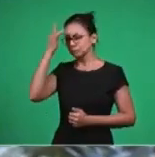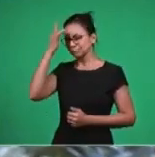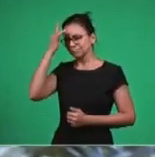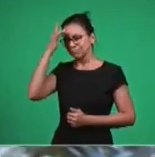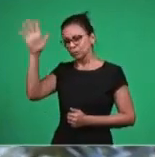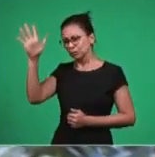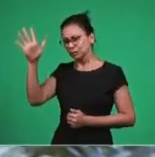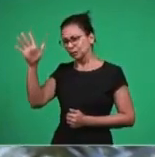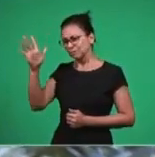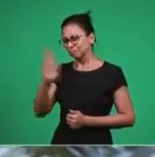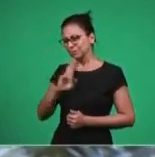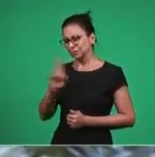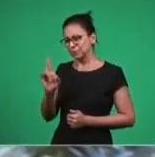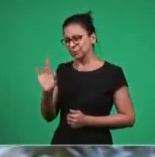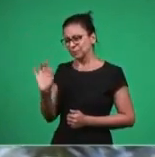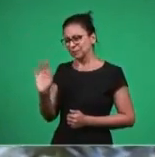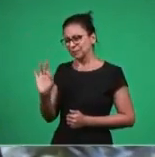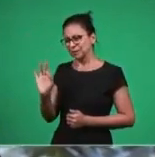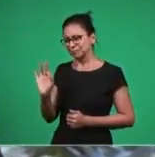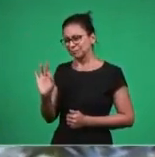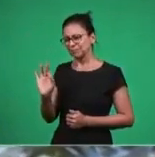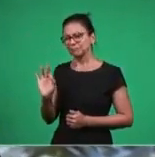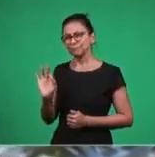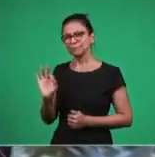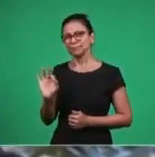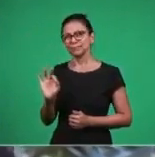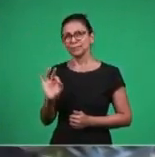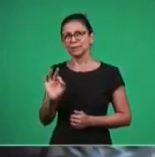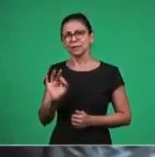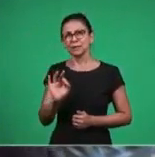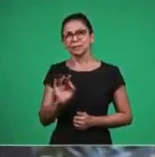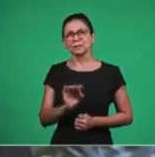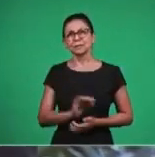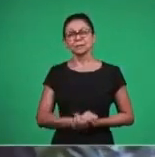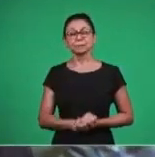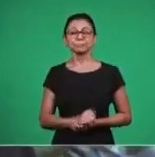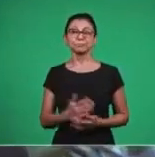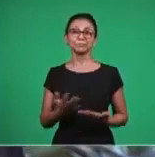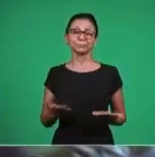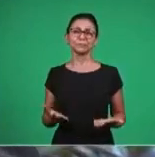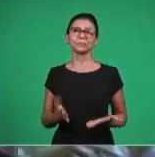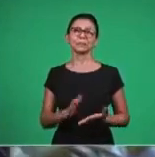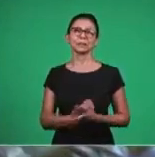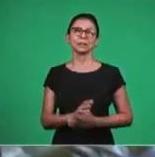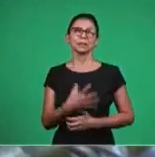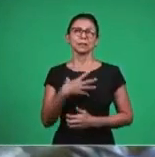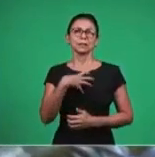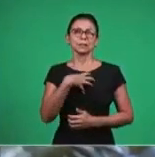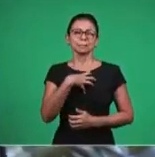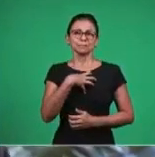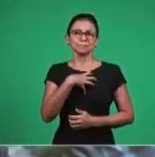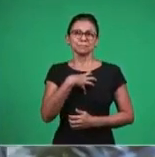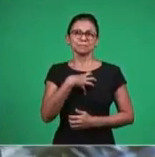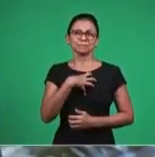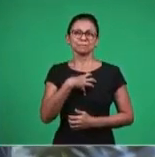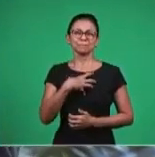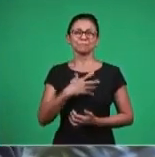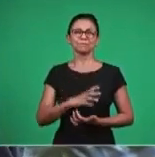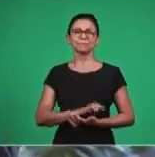"I don't know what to, I cannot give you this answer, but I know that God is coming soon."